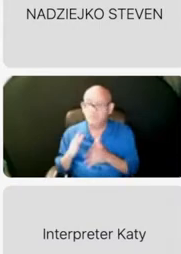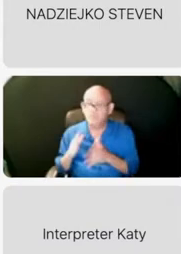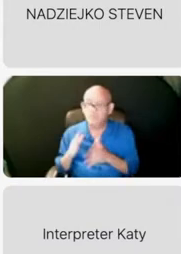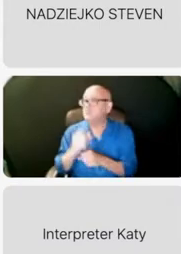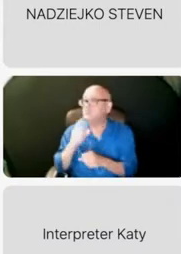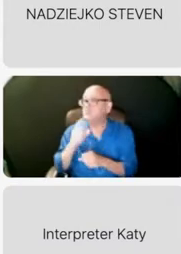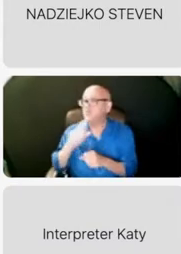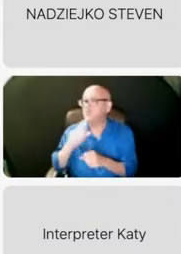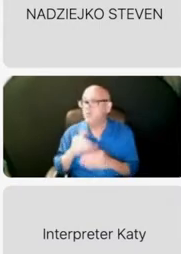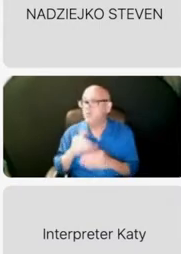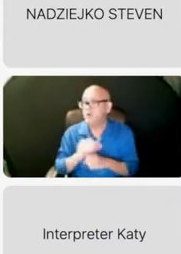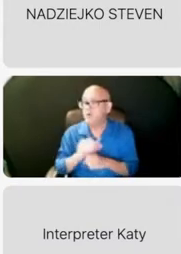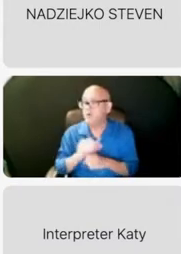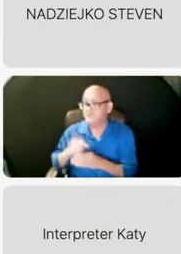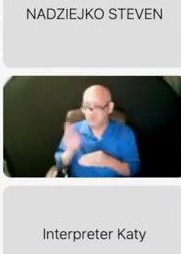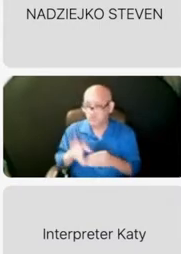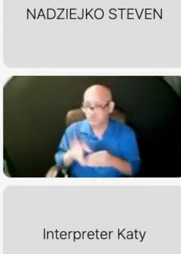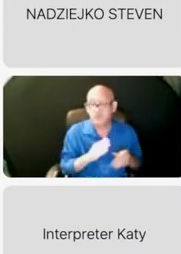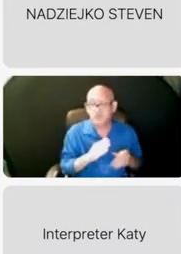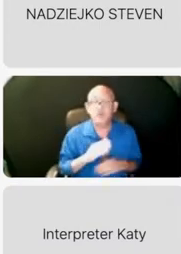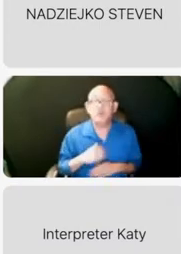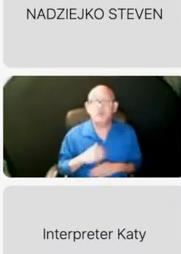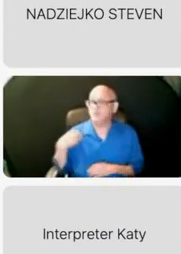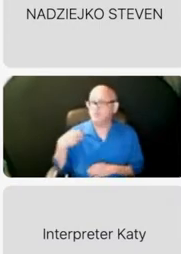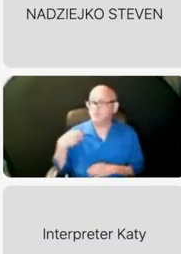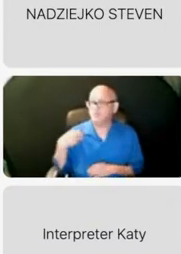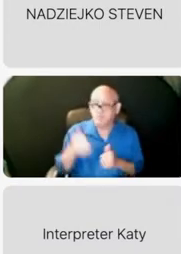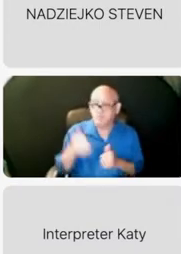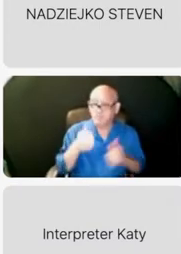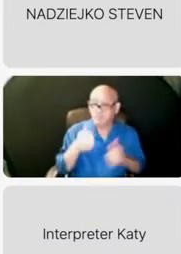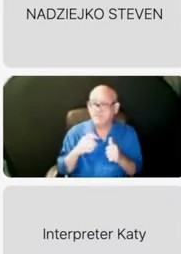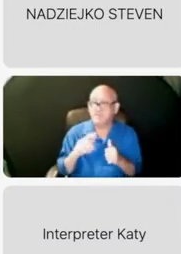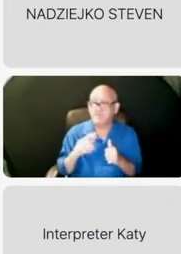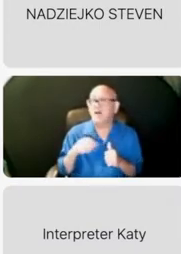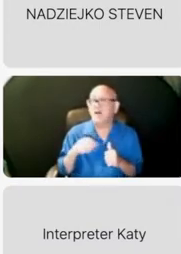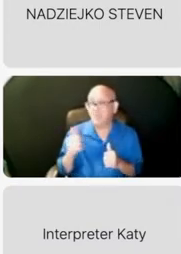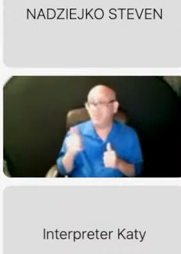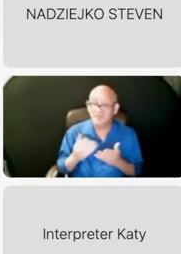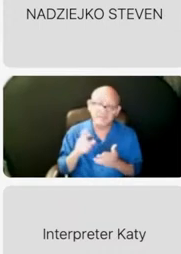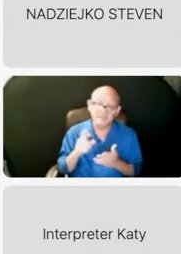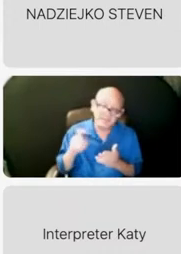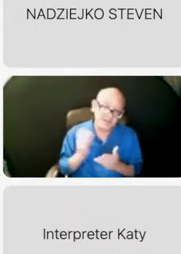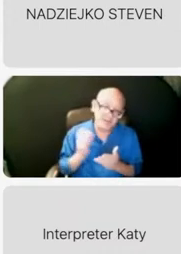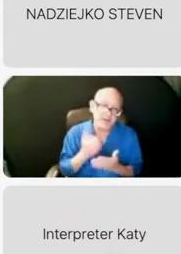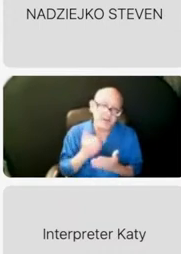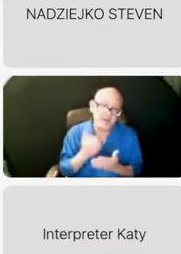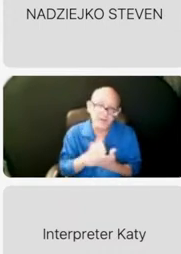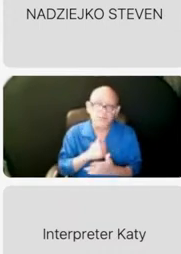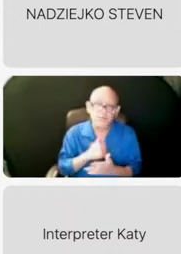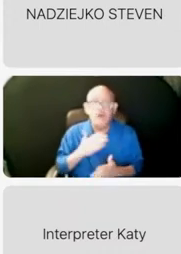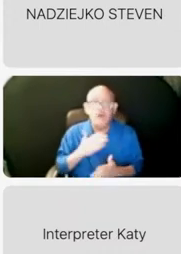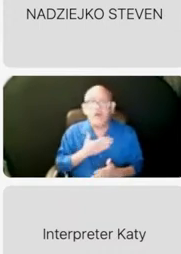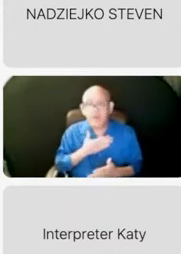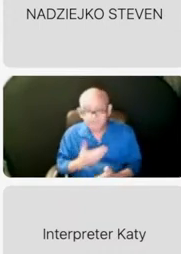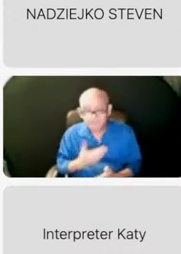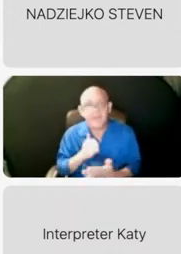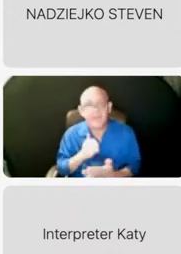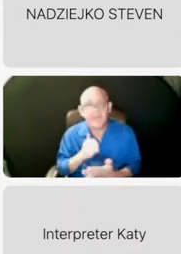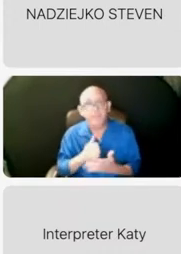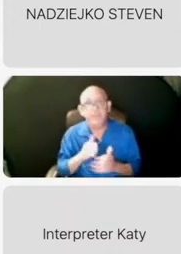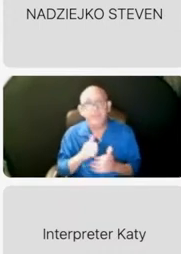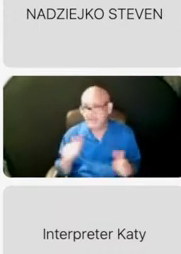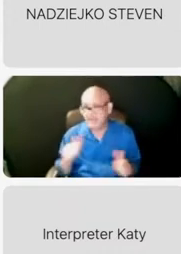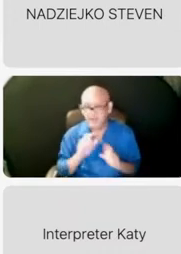but as chiefs we know tasks and duty sometimes need our extra attention and are always willing to step in and assist all departments this year